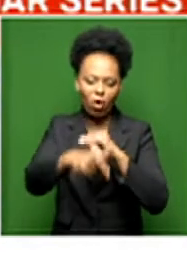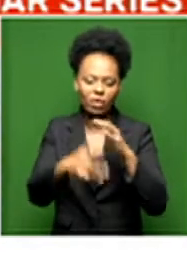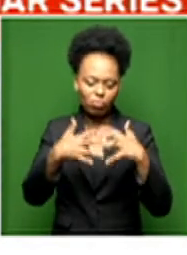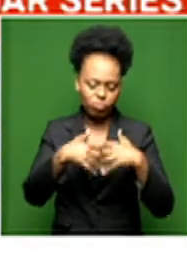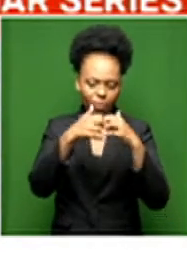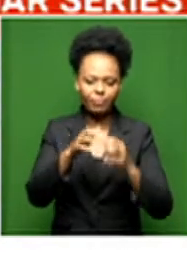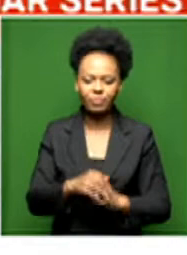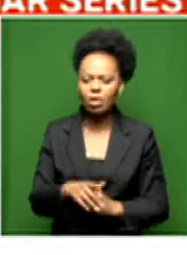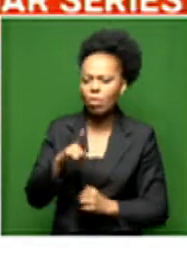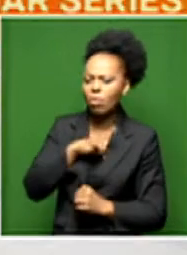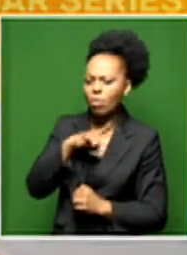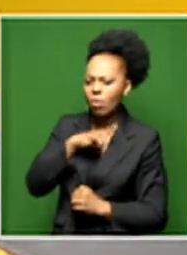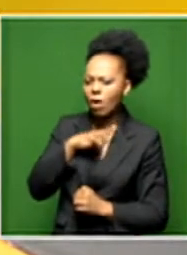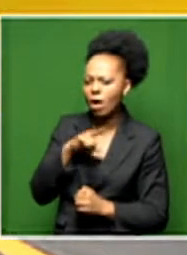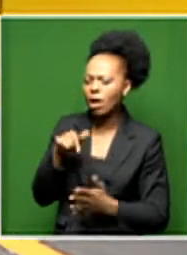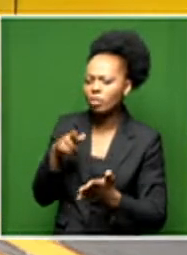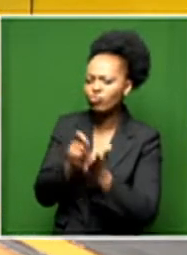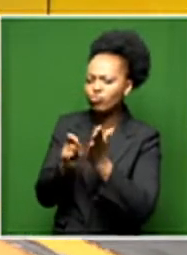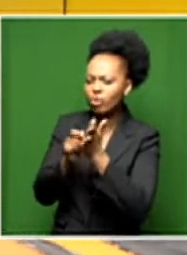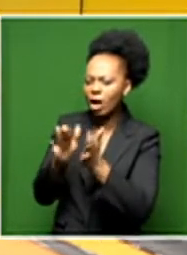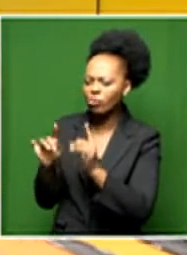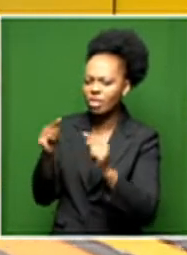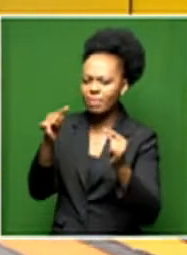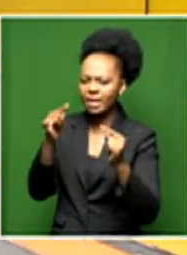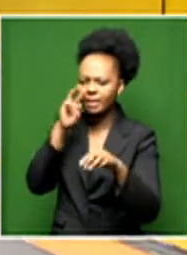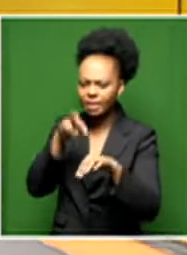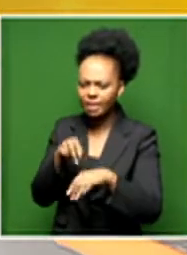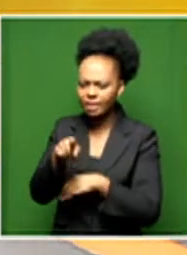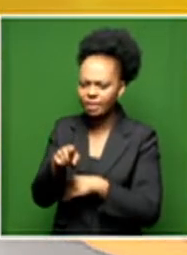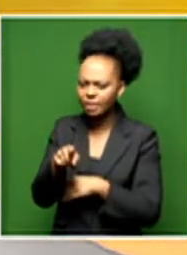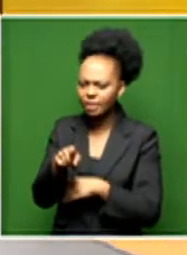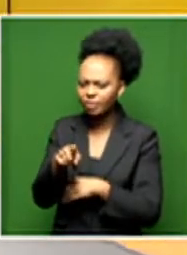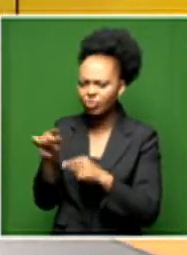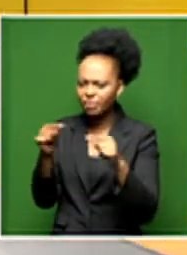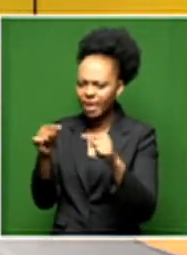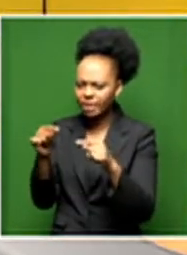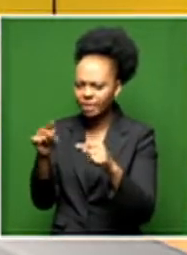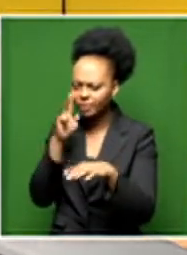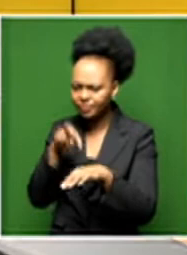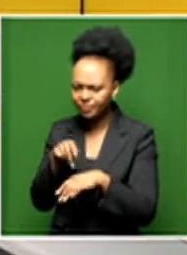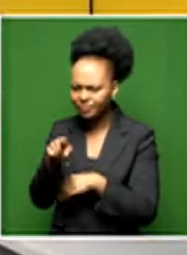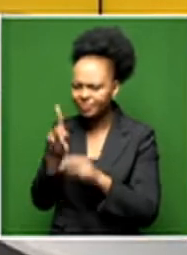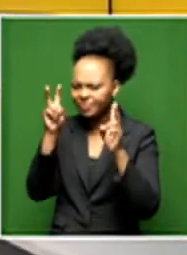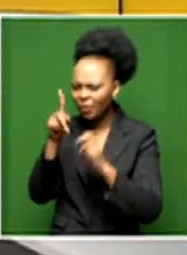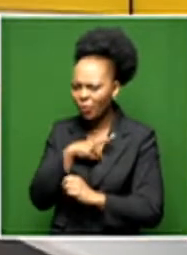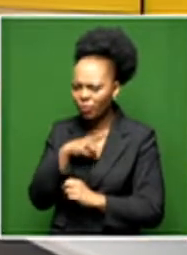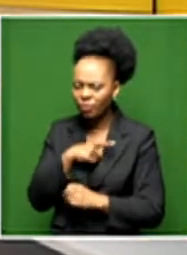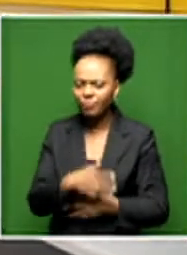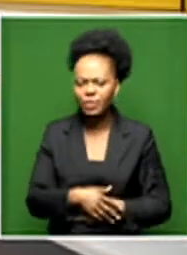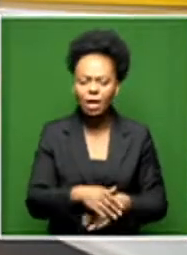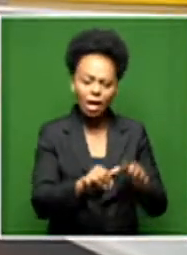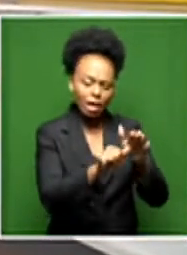such an important conversation to have with the authors? It is very important